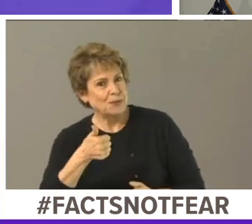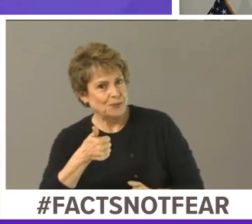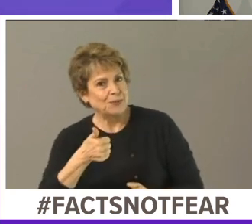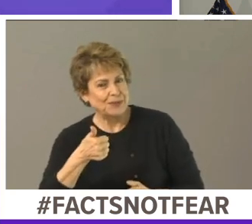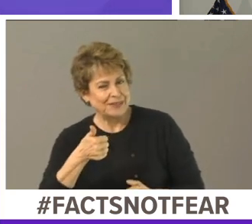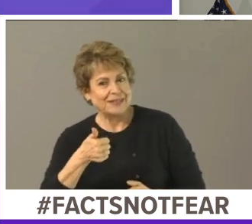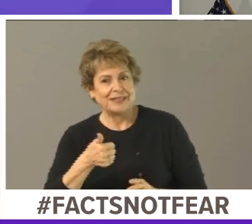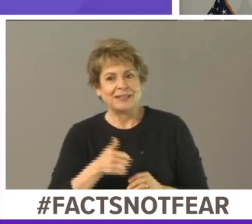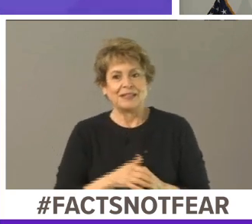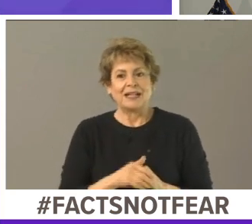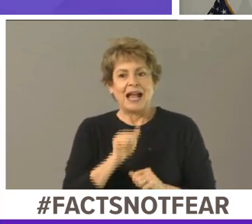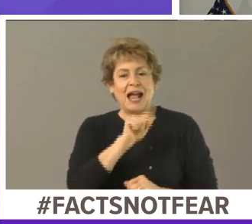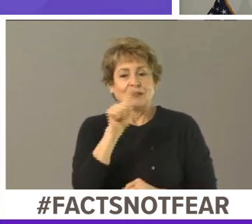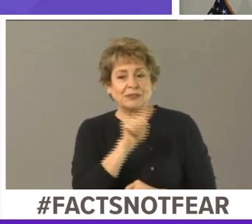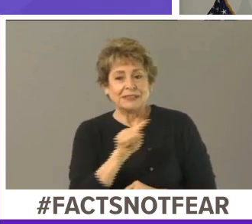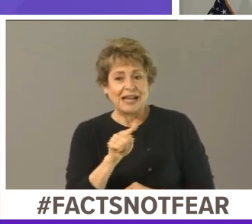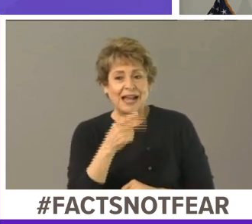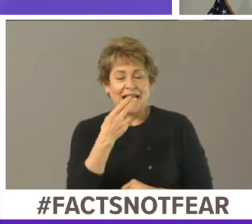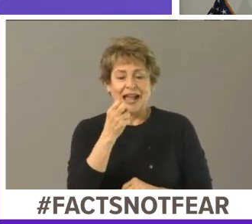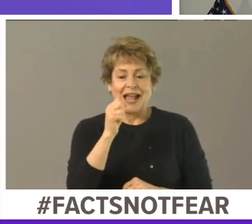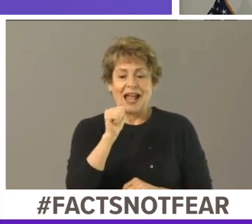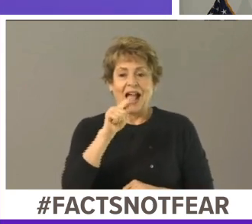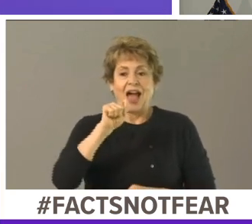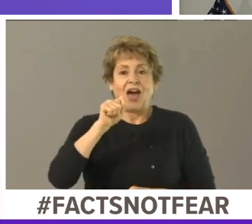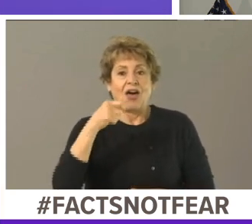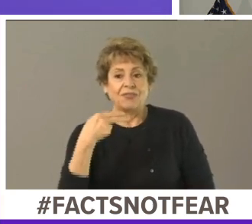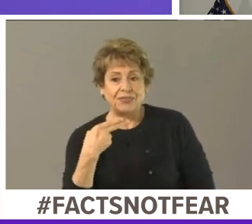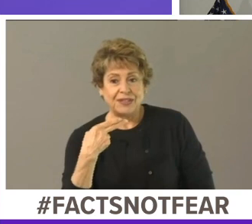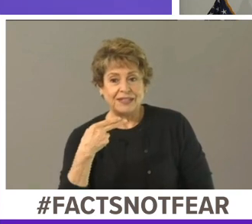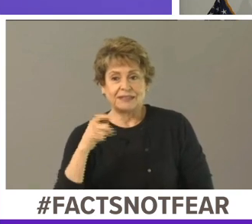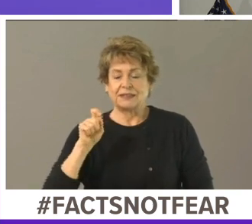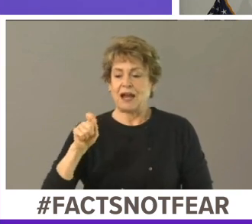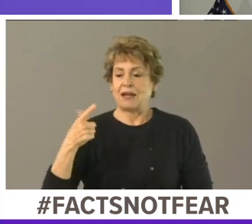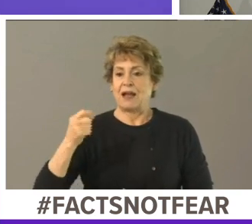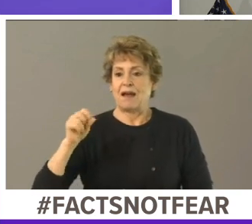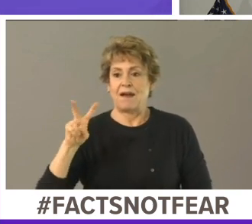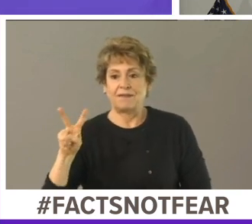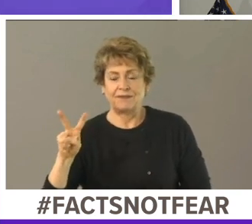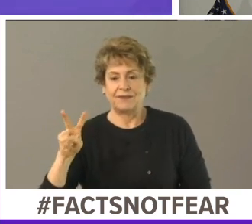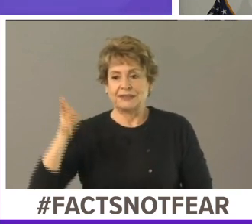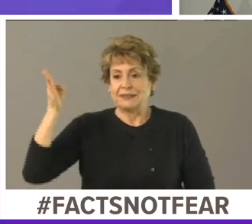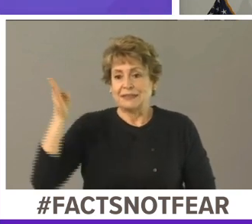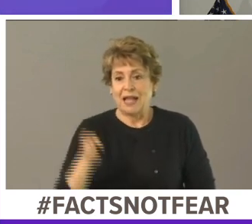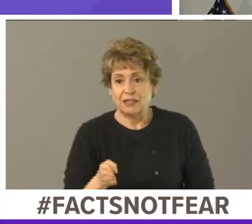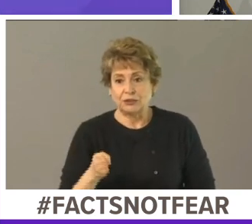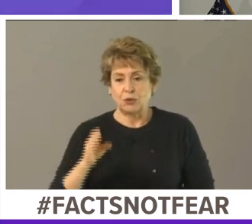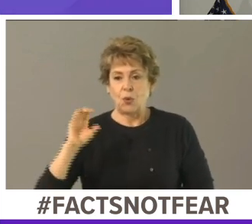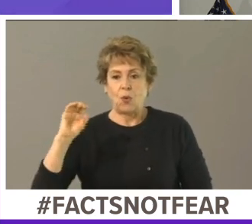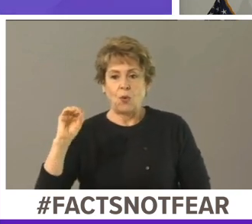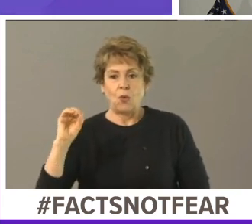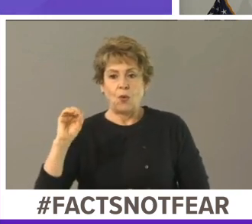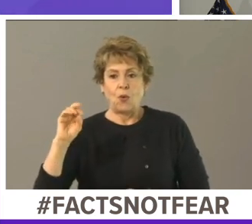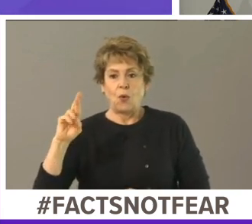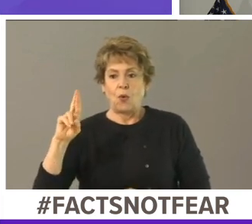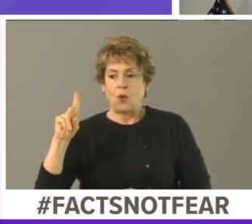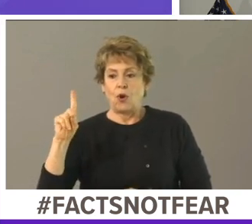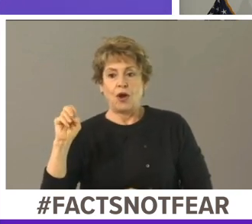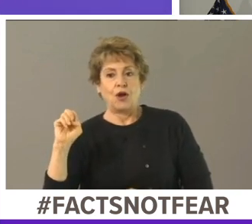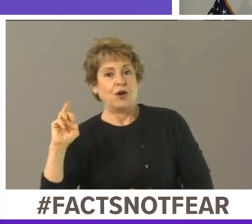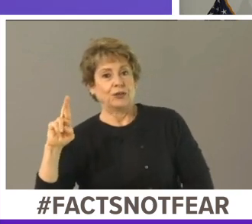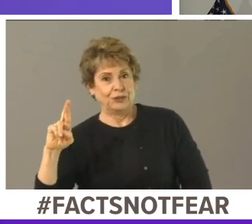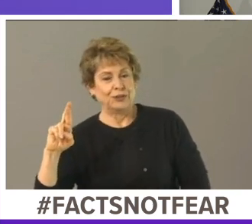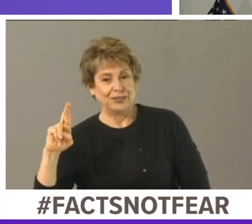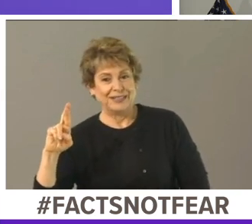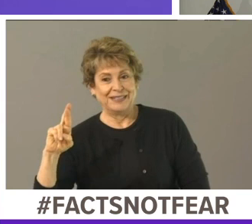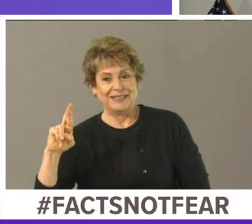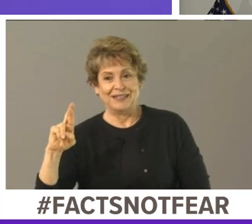azhealth.gov/order masks to submit the order. The state's also going to work with licensed congregate care facilities to provide